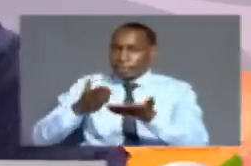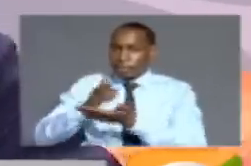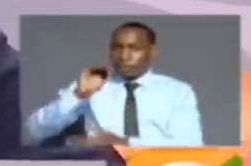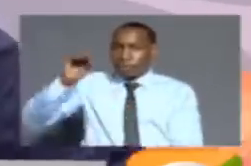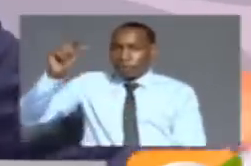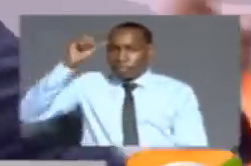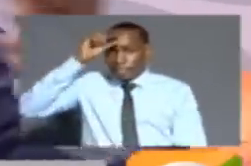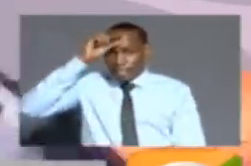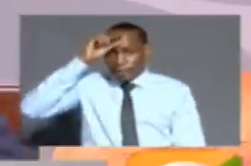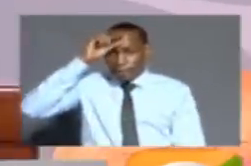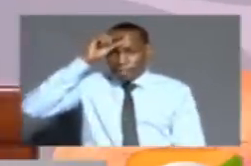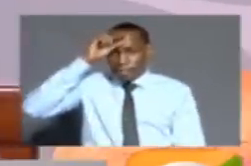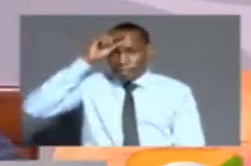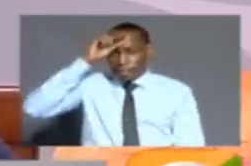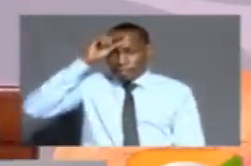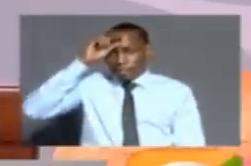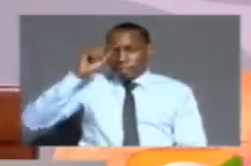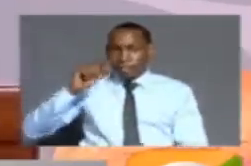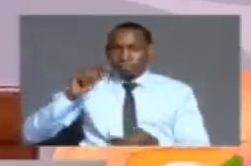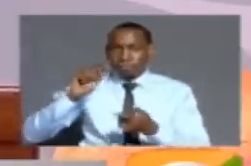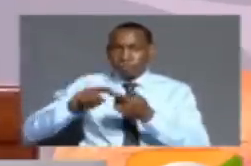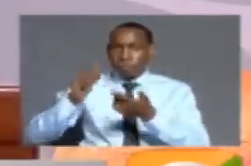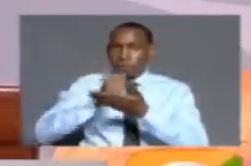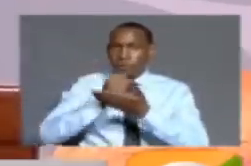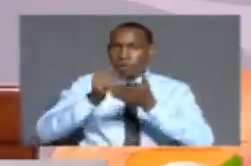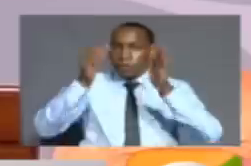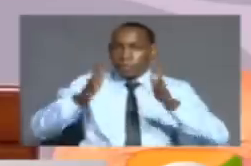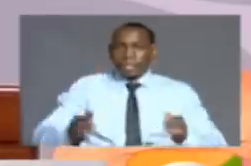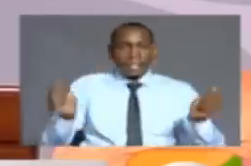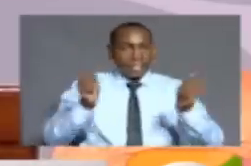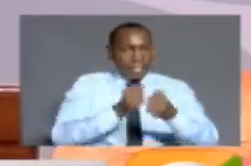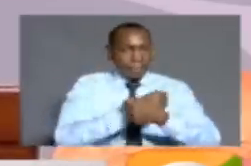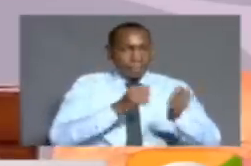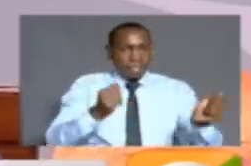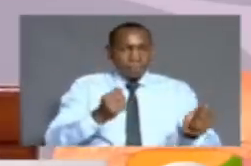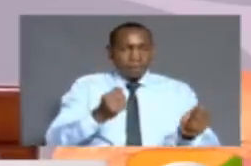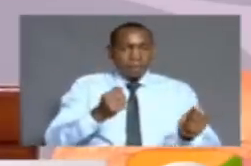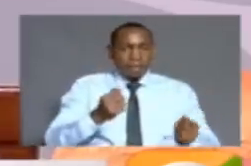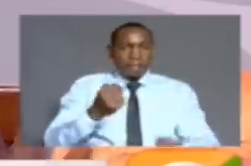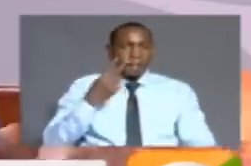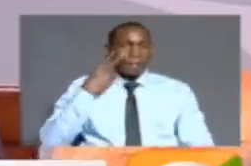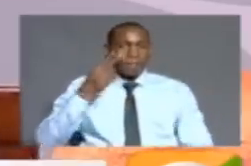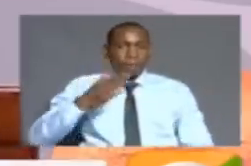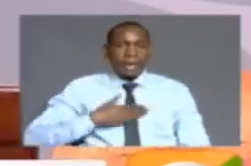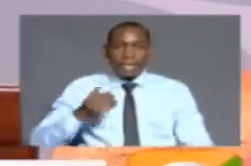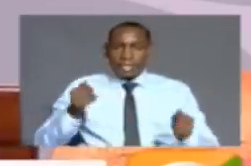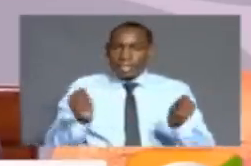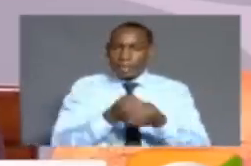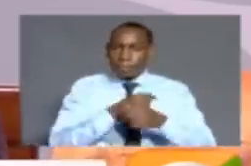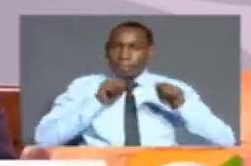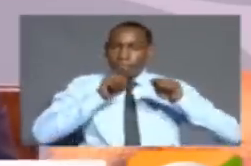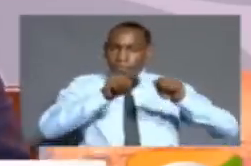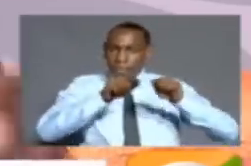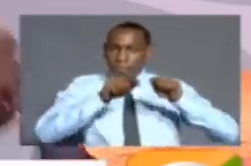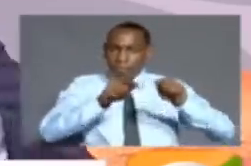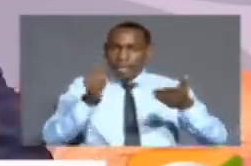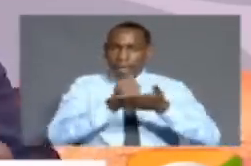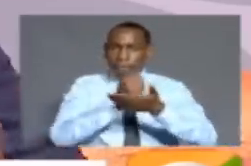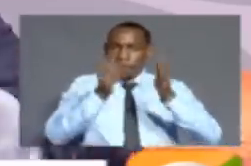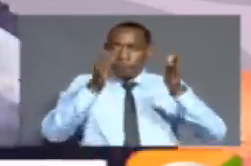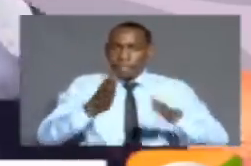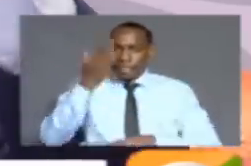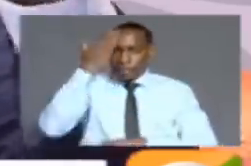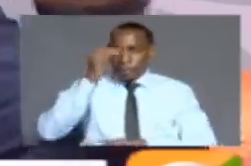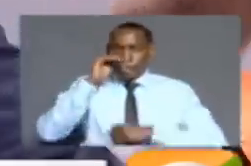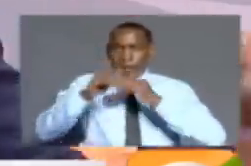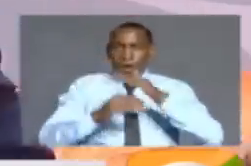county government to the auditor. Correct. So you cannot, in my view, you cannot blame the auditor here. Because we are all